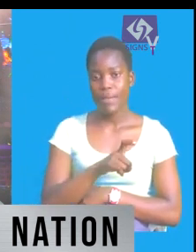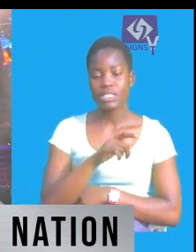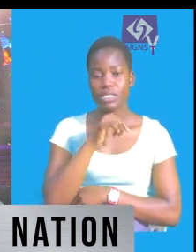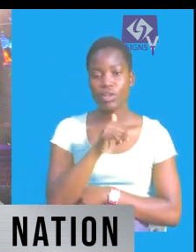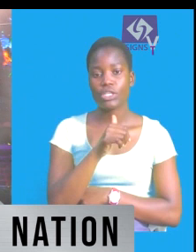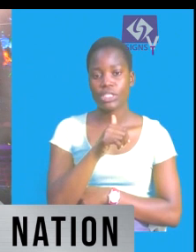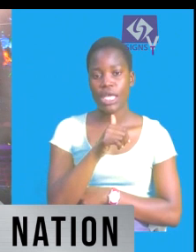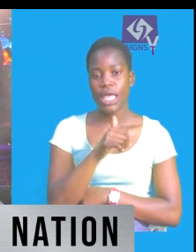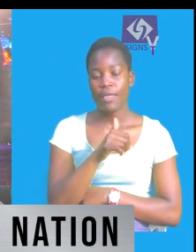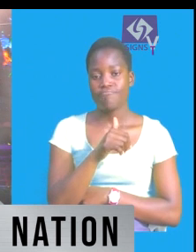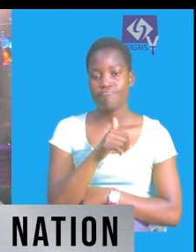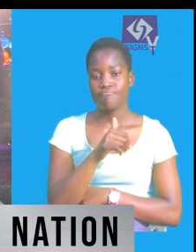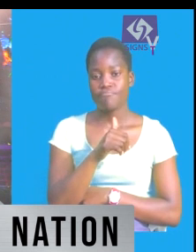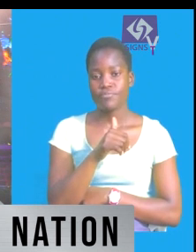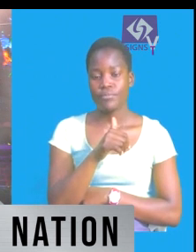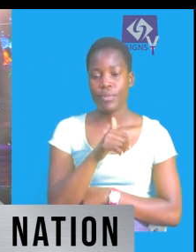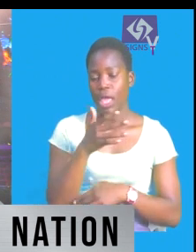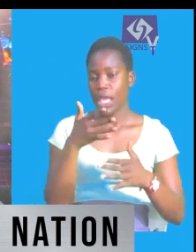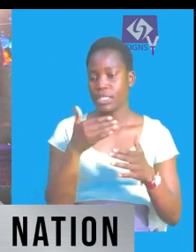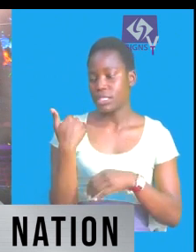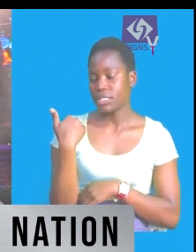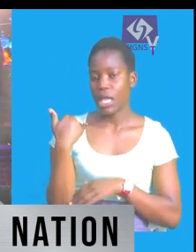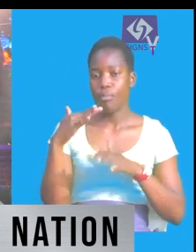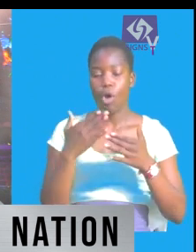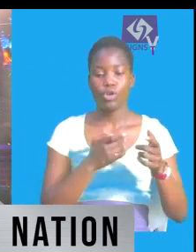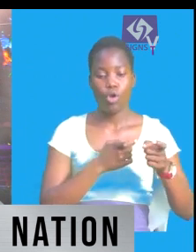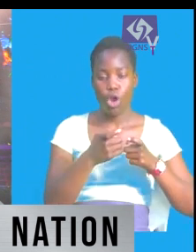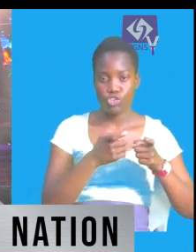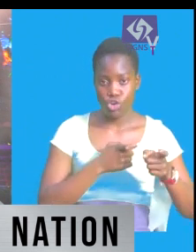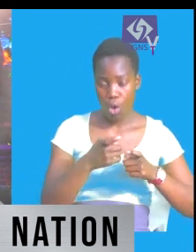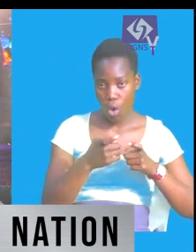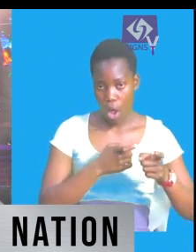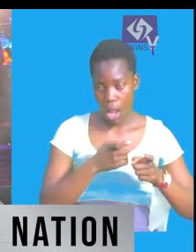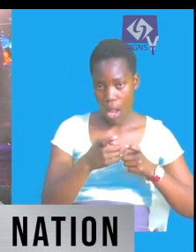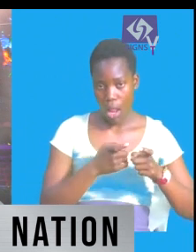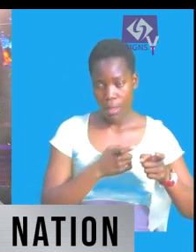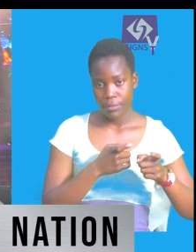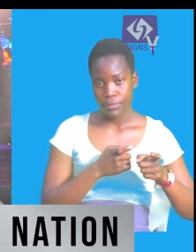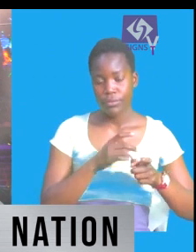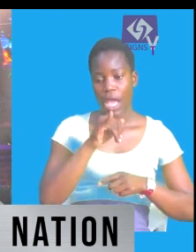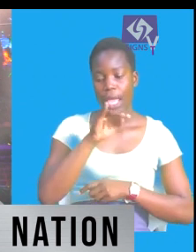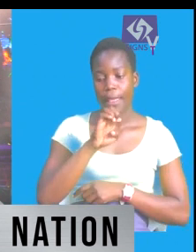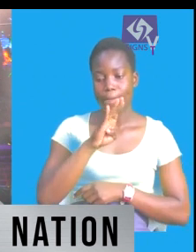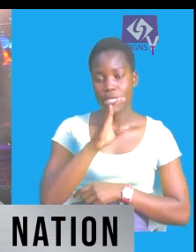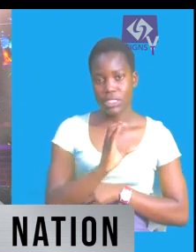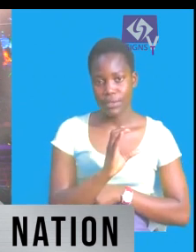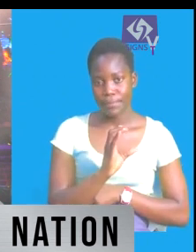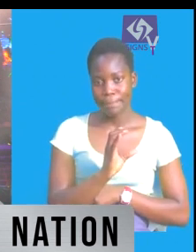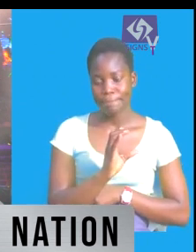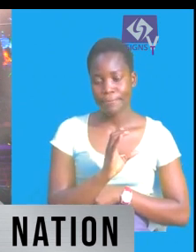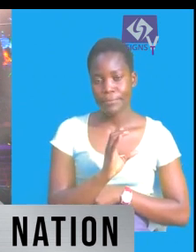not interfere or take charge of the of IEBC. Number